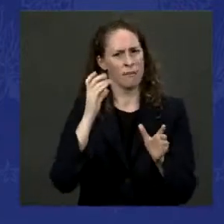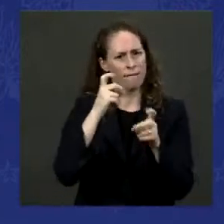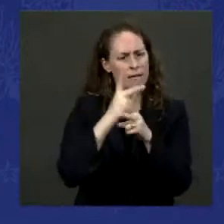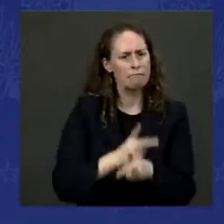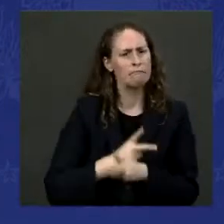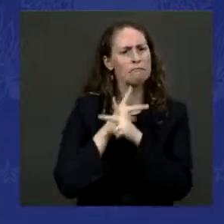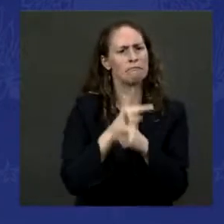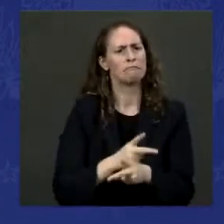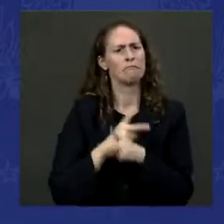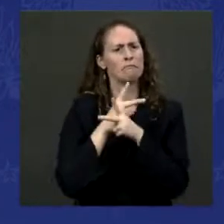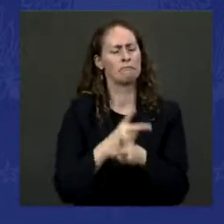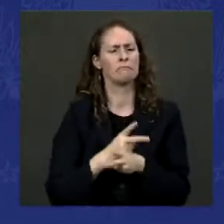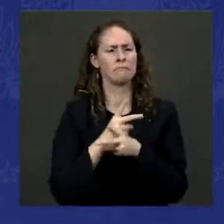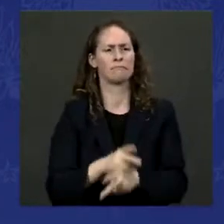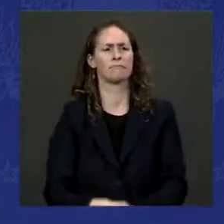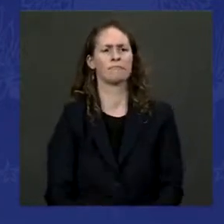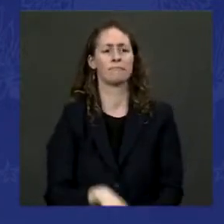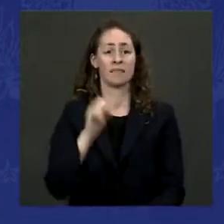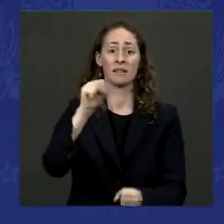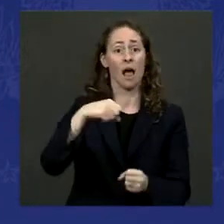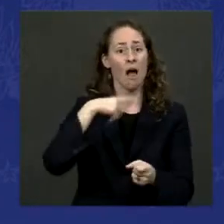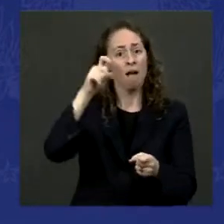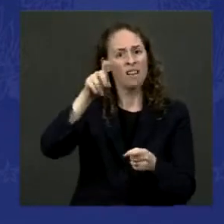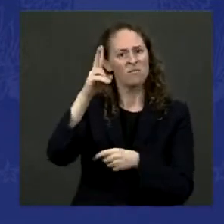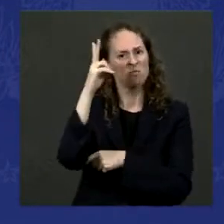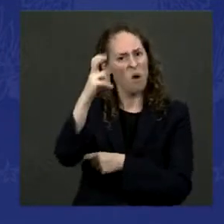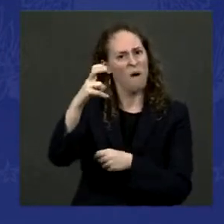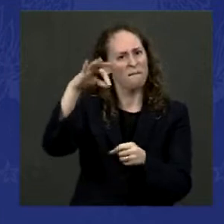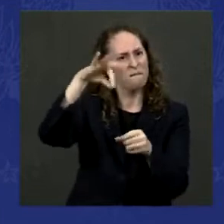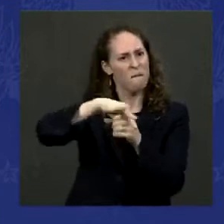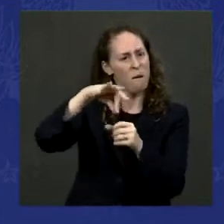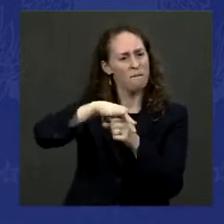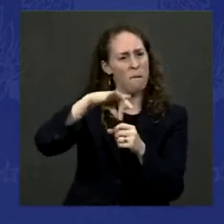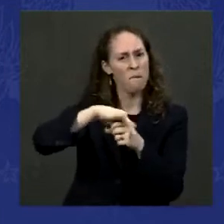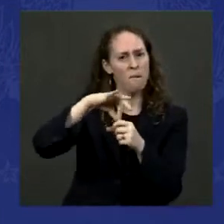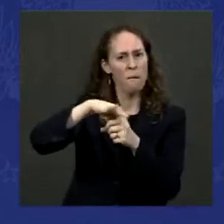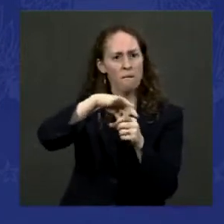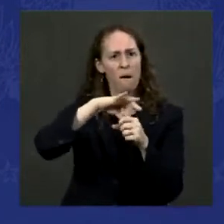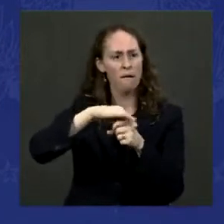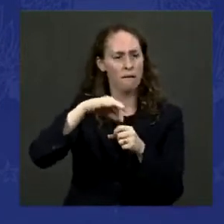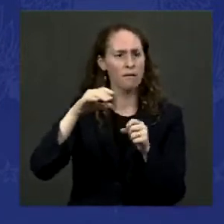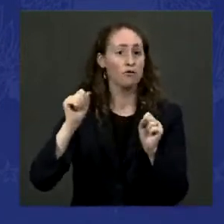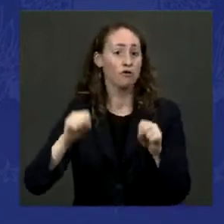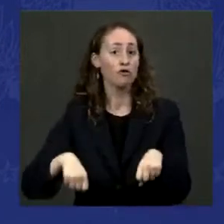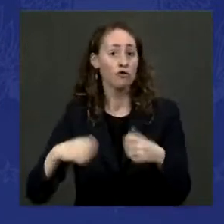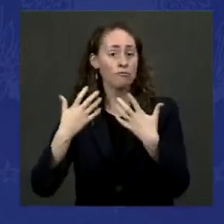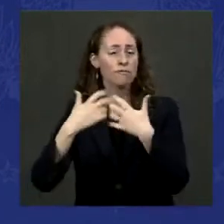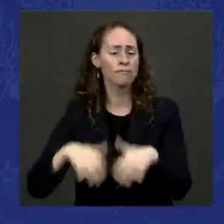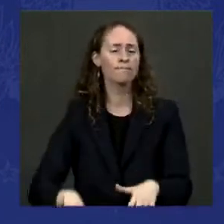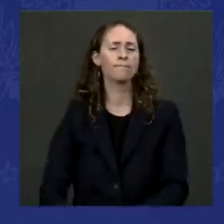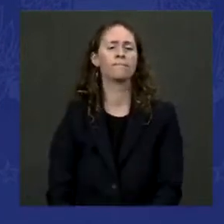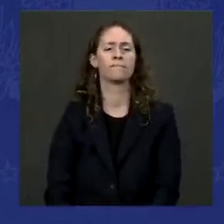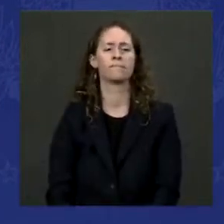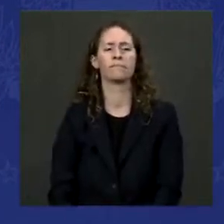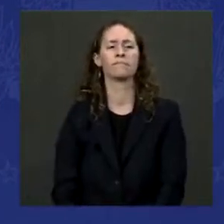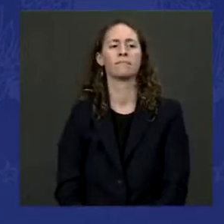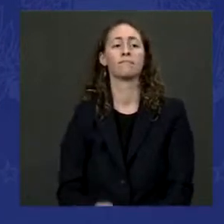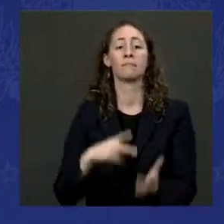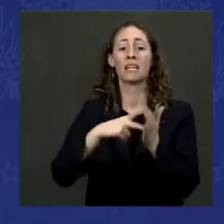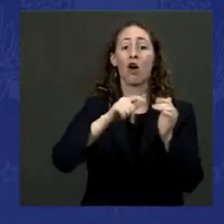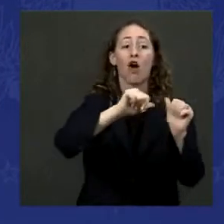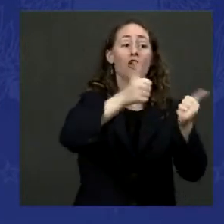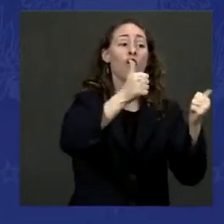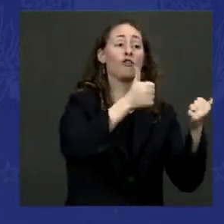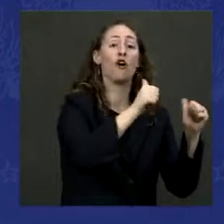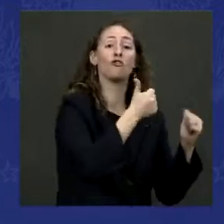several hundred votes over the next number of days. Everything else would come to a standstill, but you still